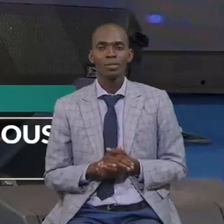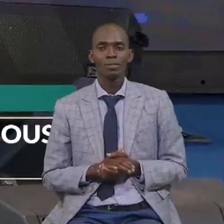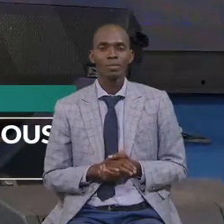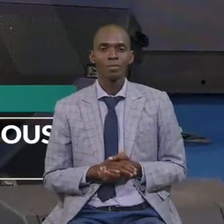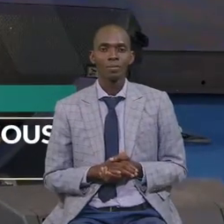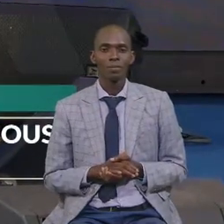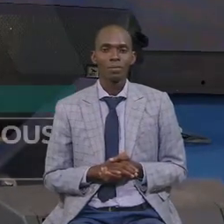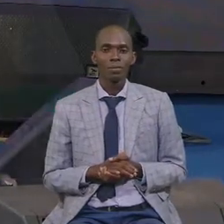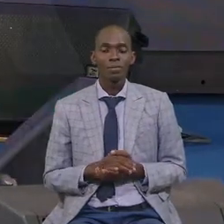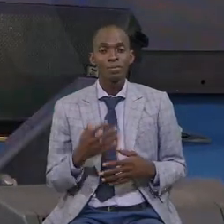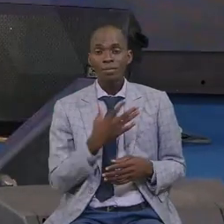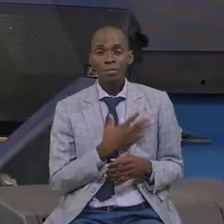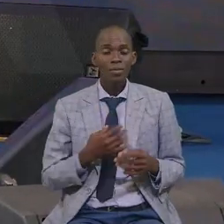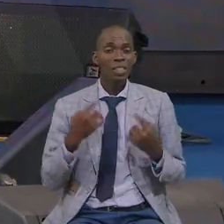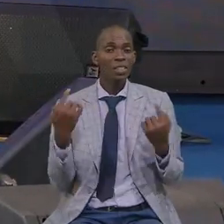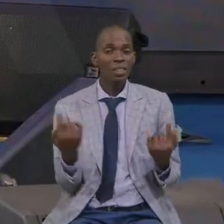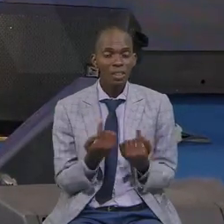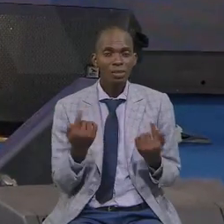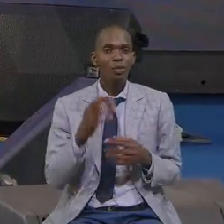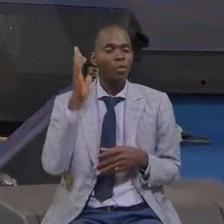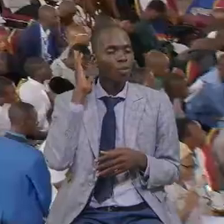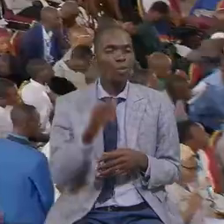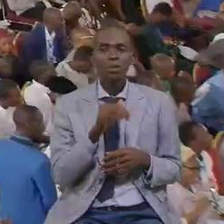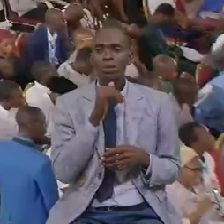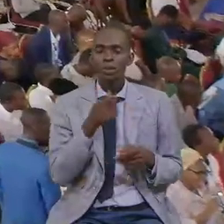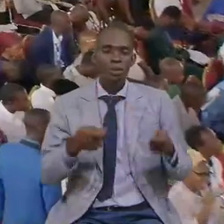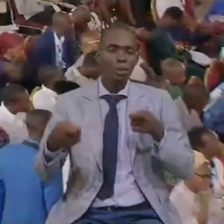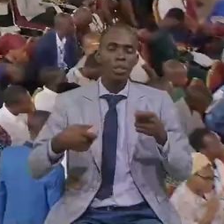And sin will not reign over you.